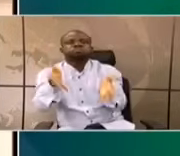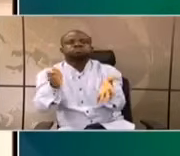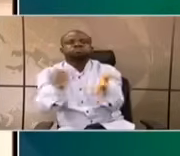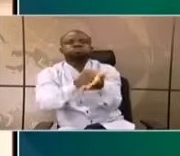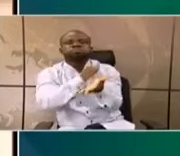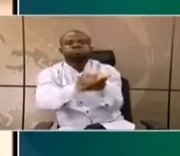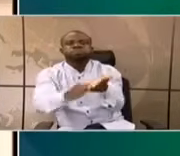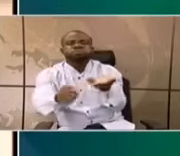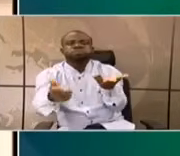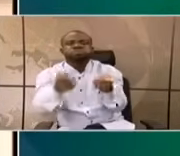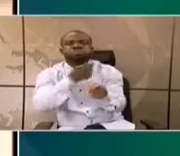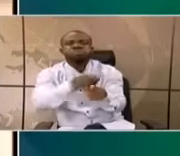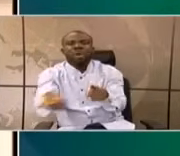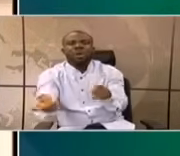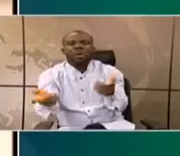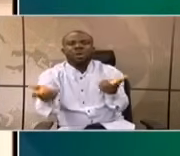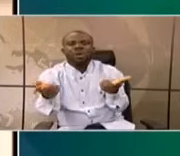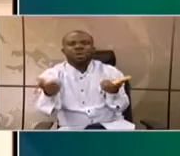A pro,